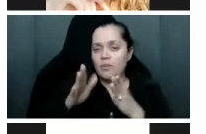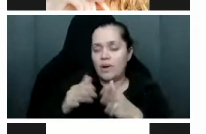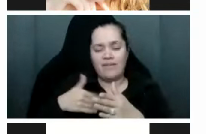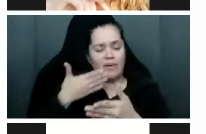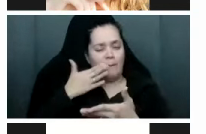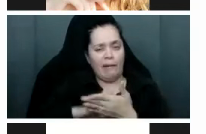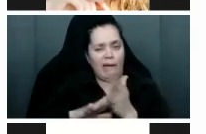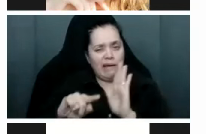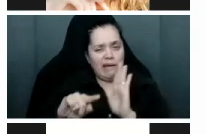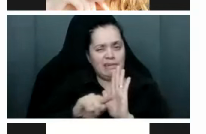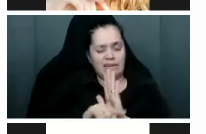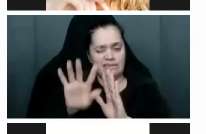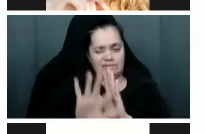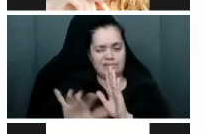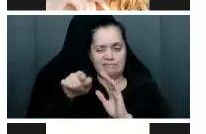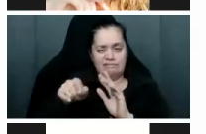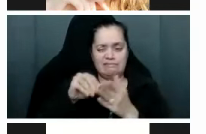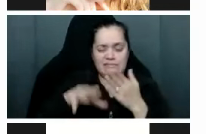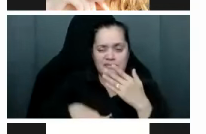bad impression of you as a student,